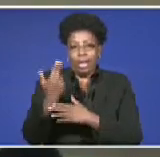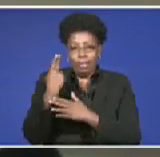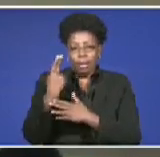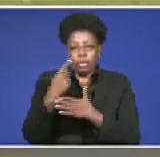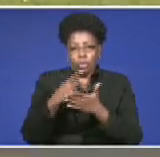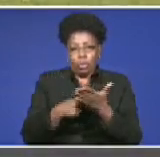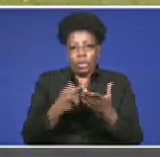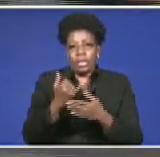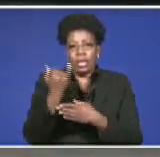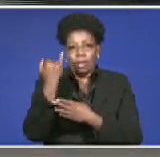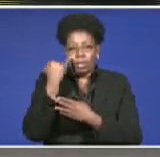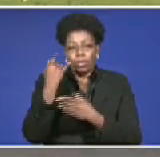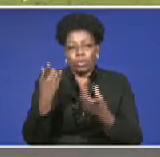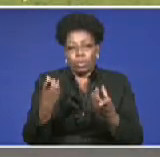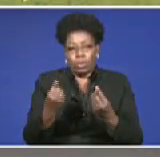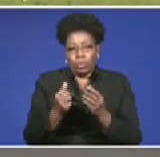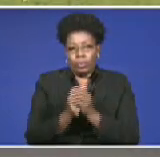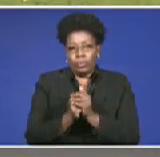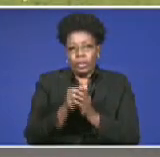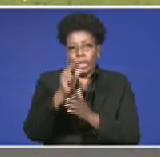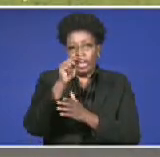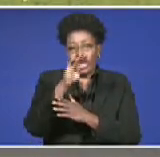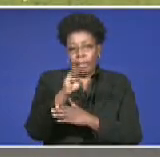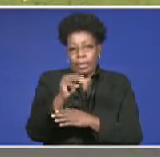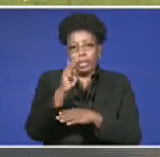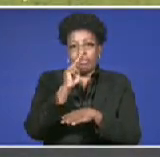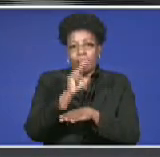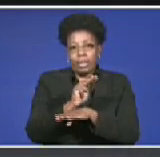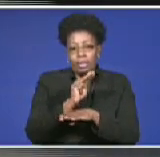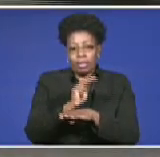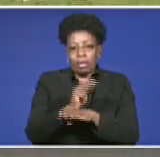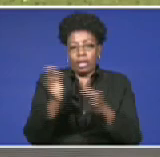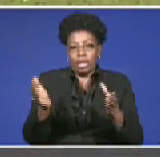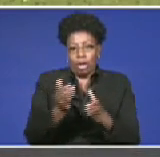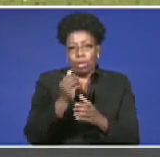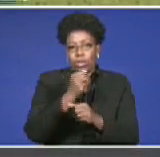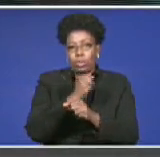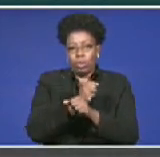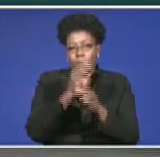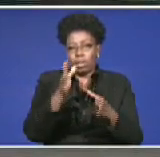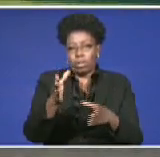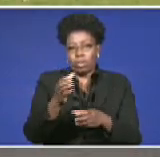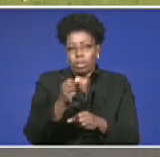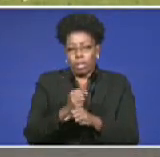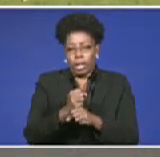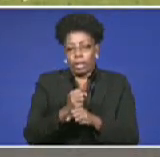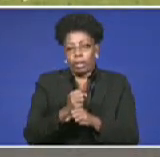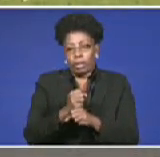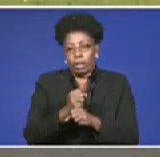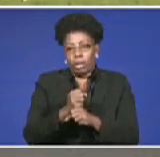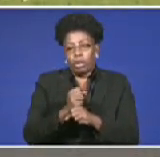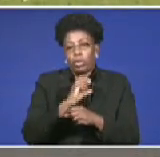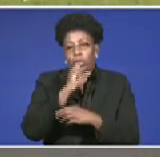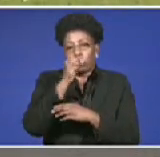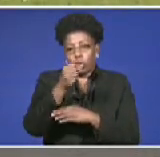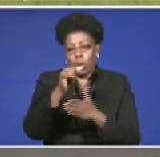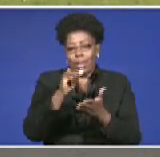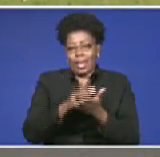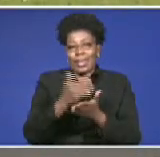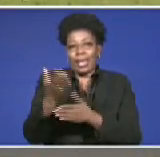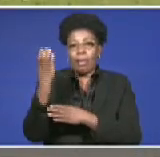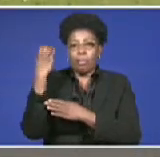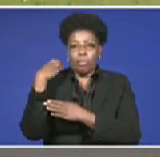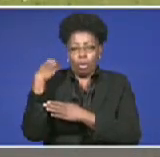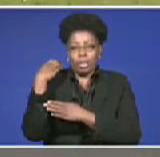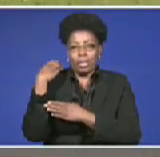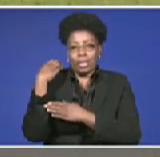obligations. Well, the National Insurance Minister also urges employees to take measures to ensure that their employers are